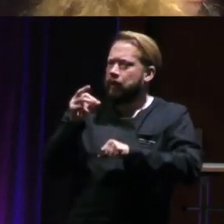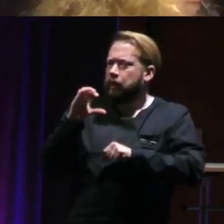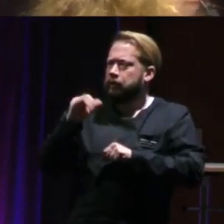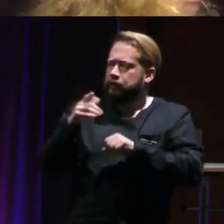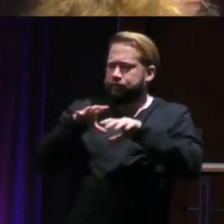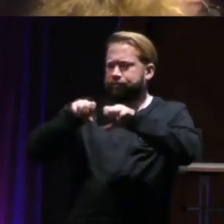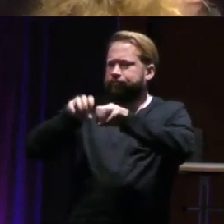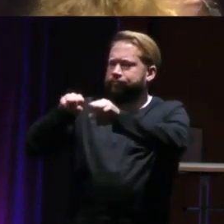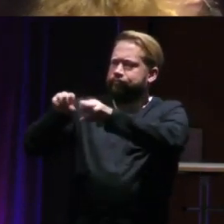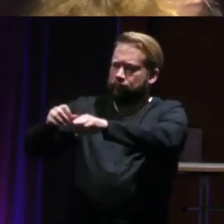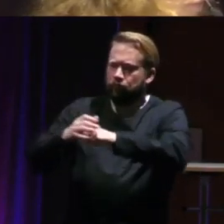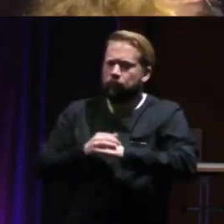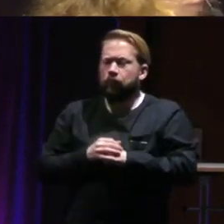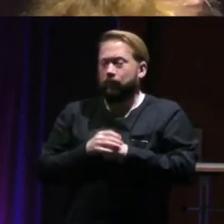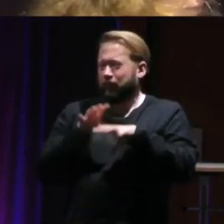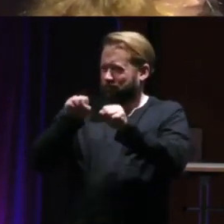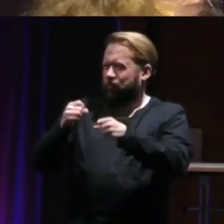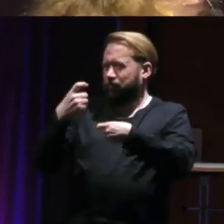a new gang, I call them